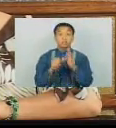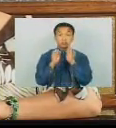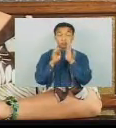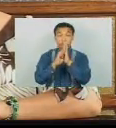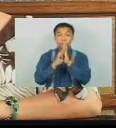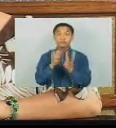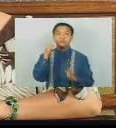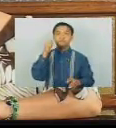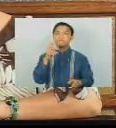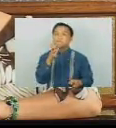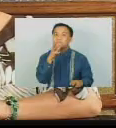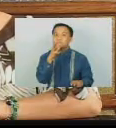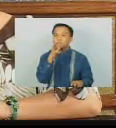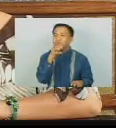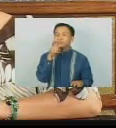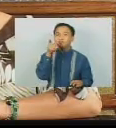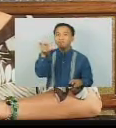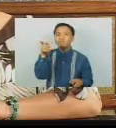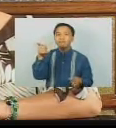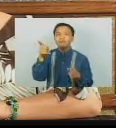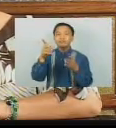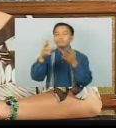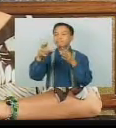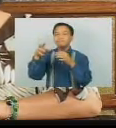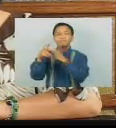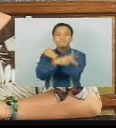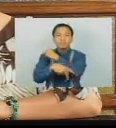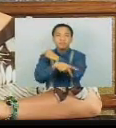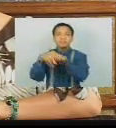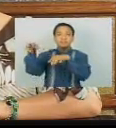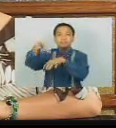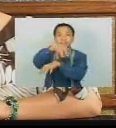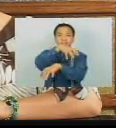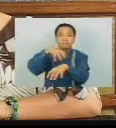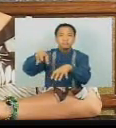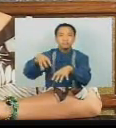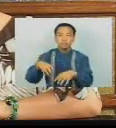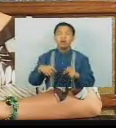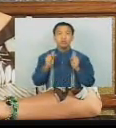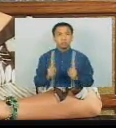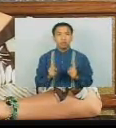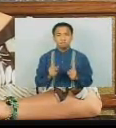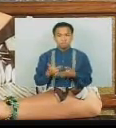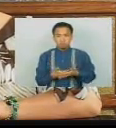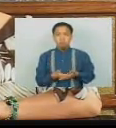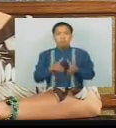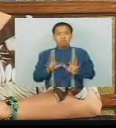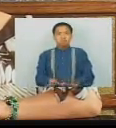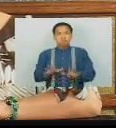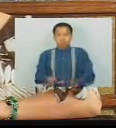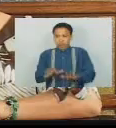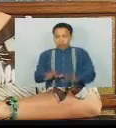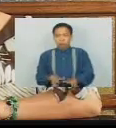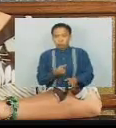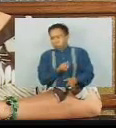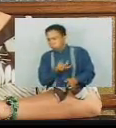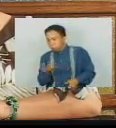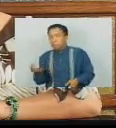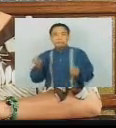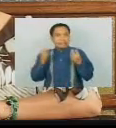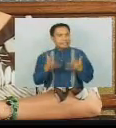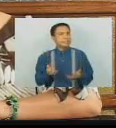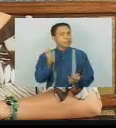mga nanay natin sa community, they're able to deliver as many as they want to. Diba? Hindi ko sinasabing we should